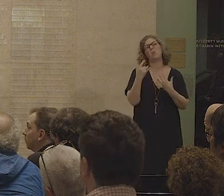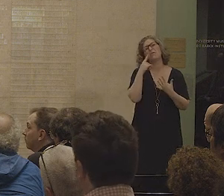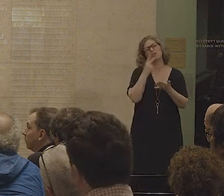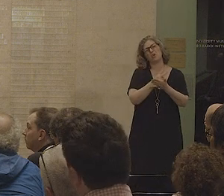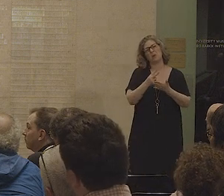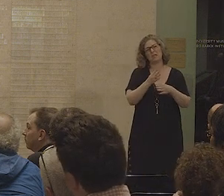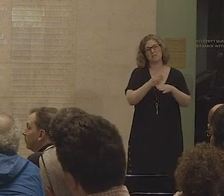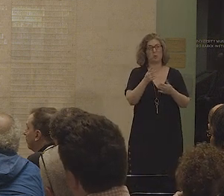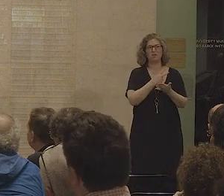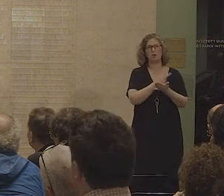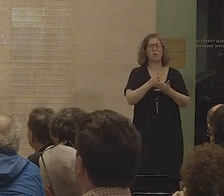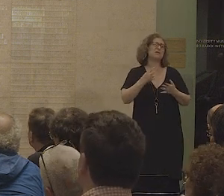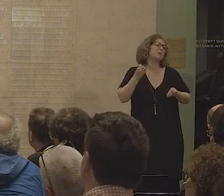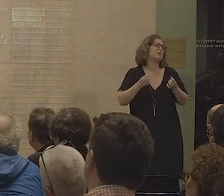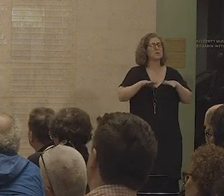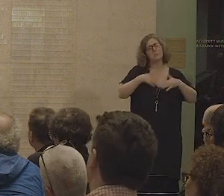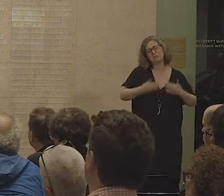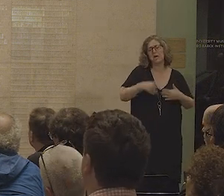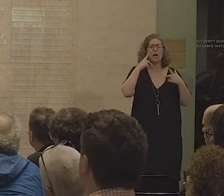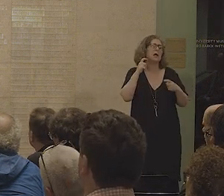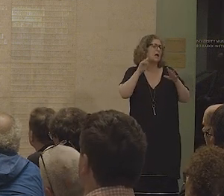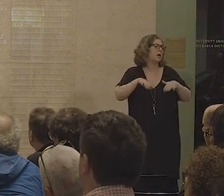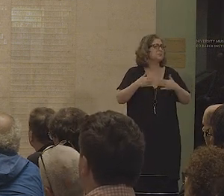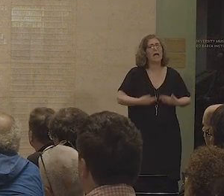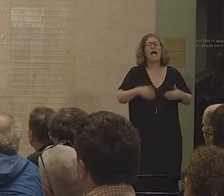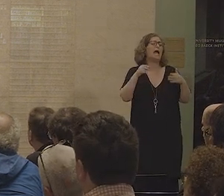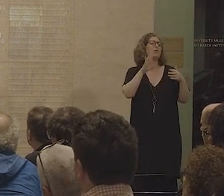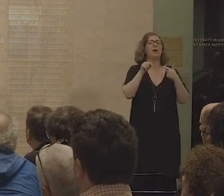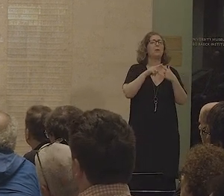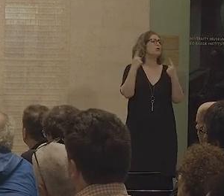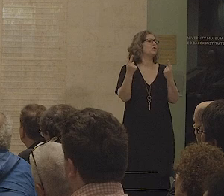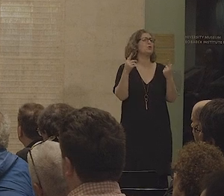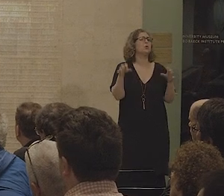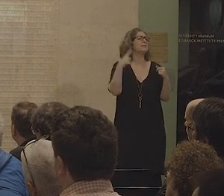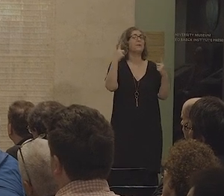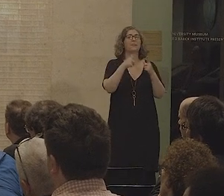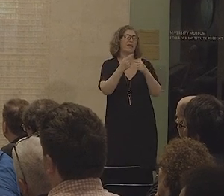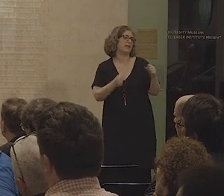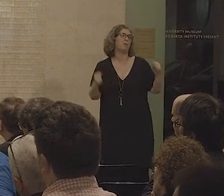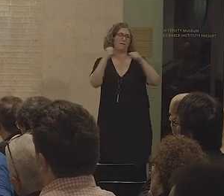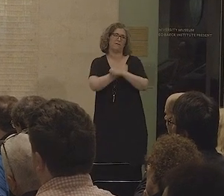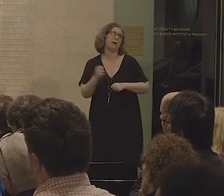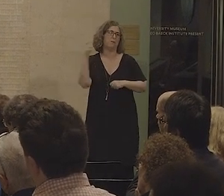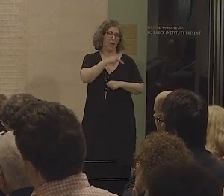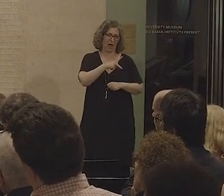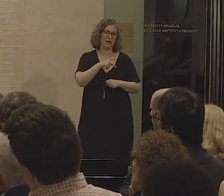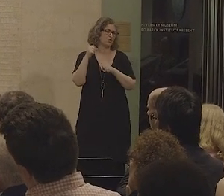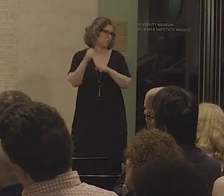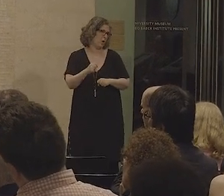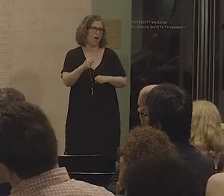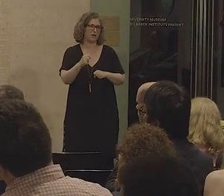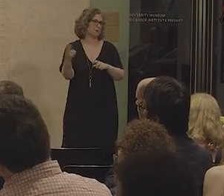your 2 weeks to get emotional and to vent and to talk about doing something. And then they would hit back fierce. And everybody would